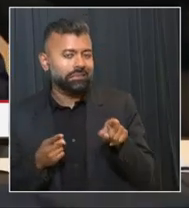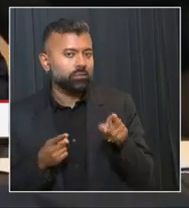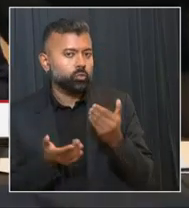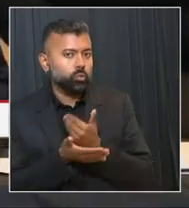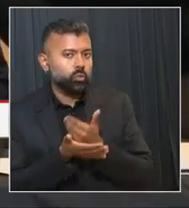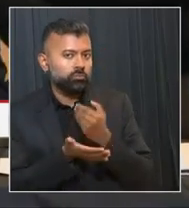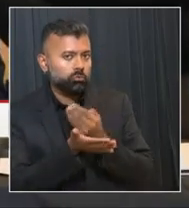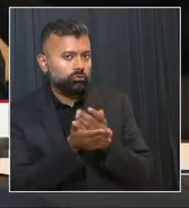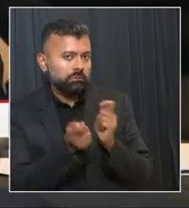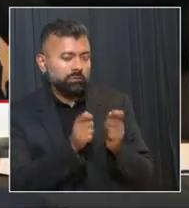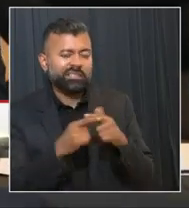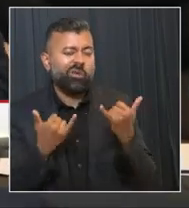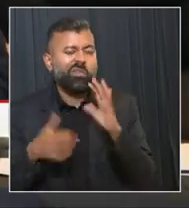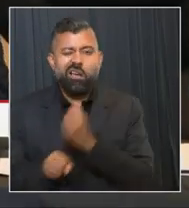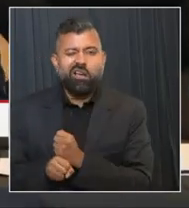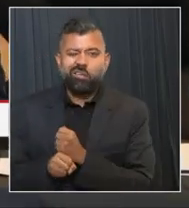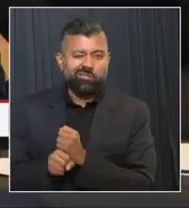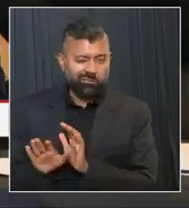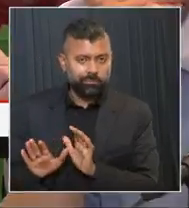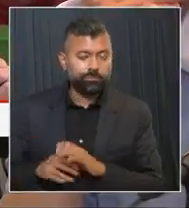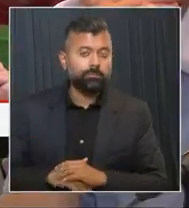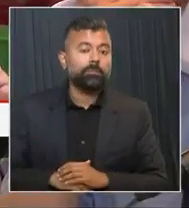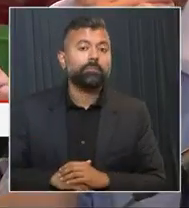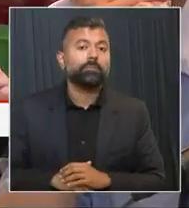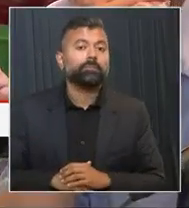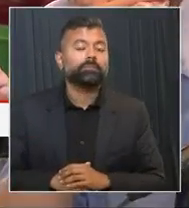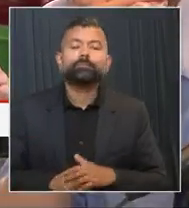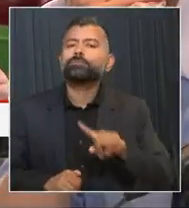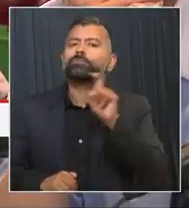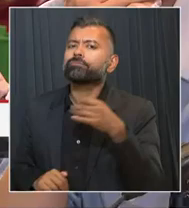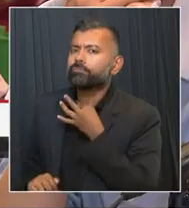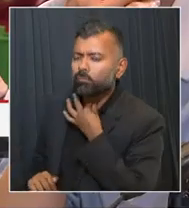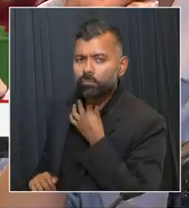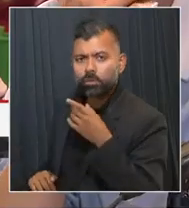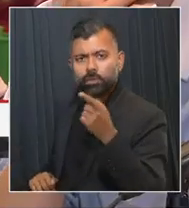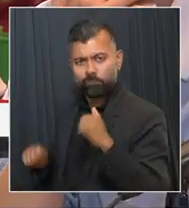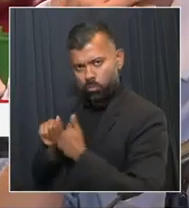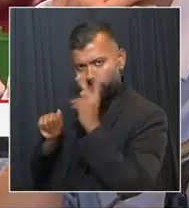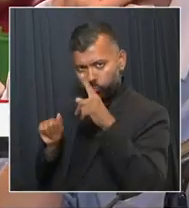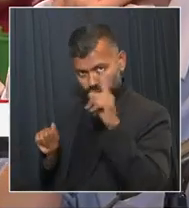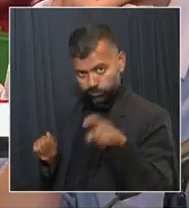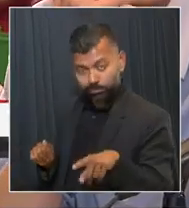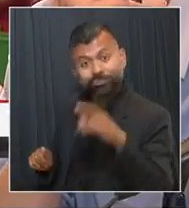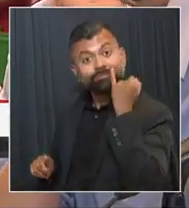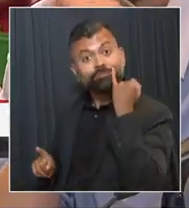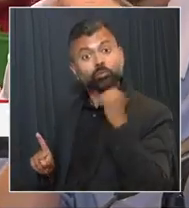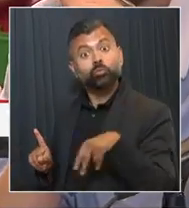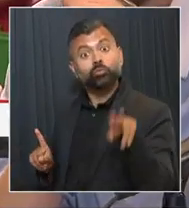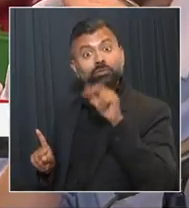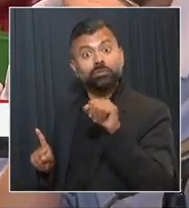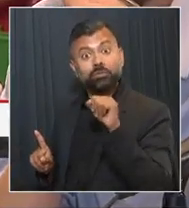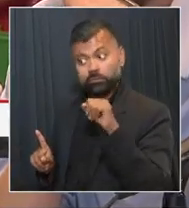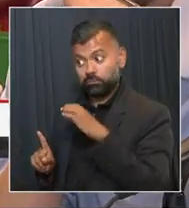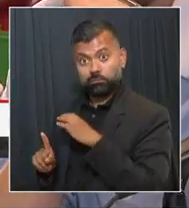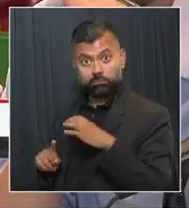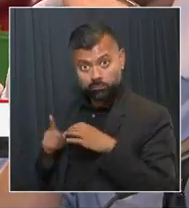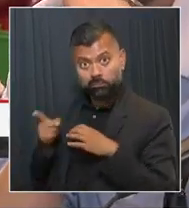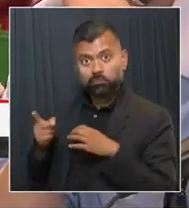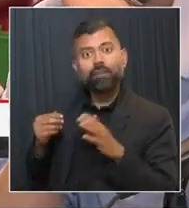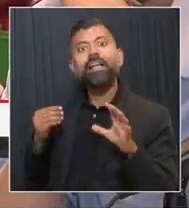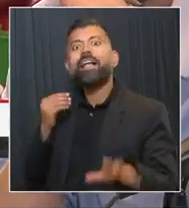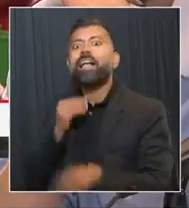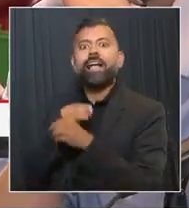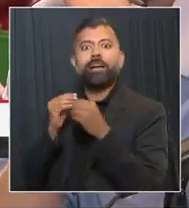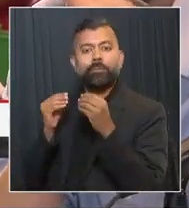And just a quick follow-up, but if Congress were to restore the funding, would it also take, would it be a laborious process to restore those fundings to kick back in?